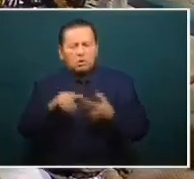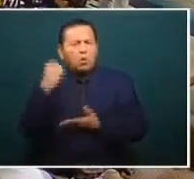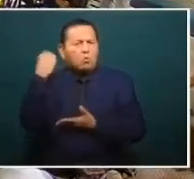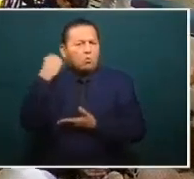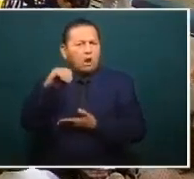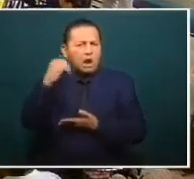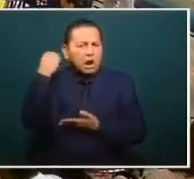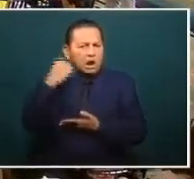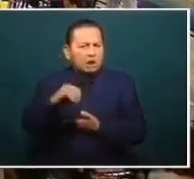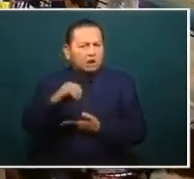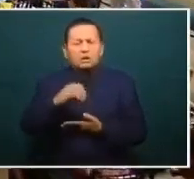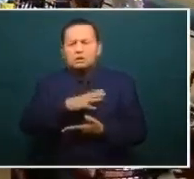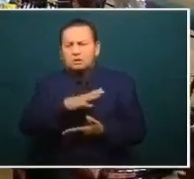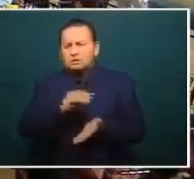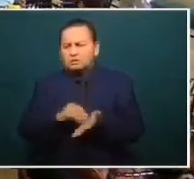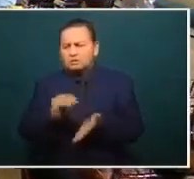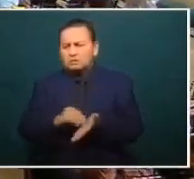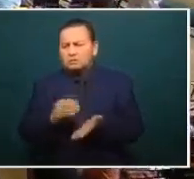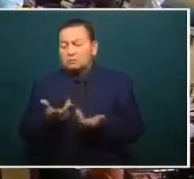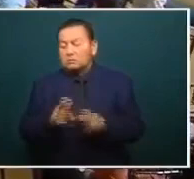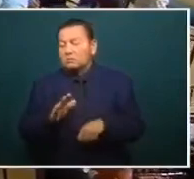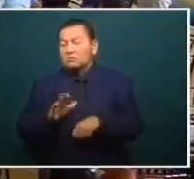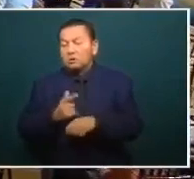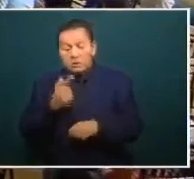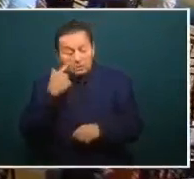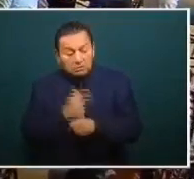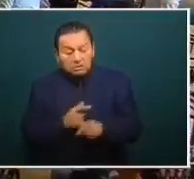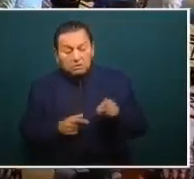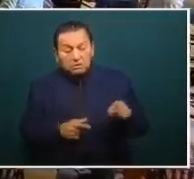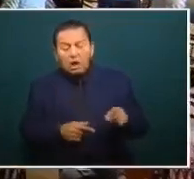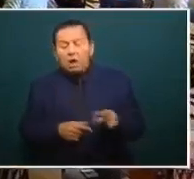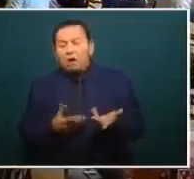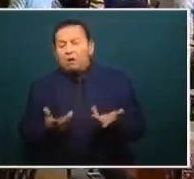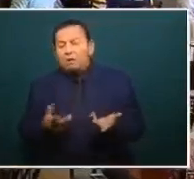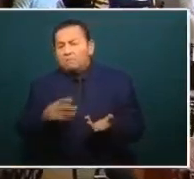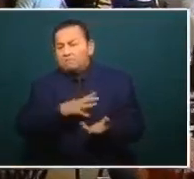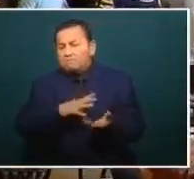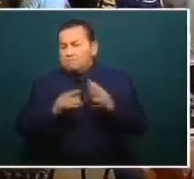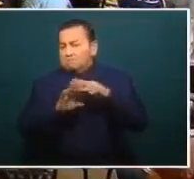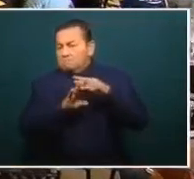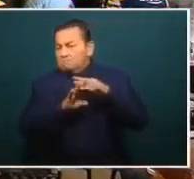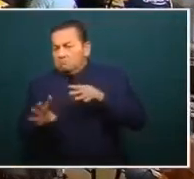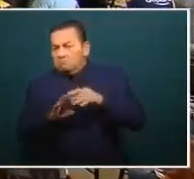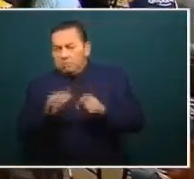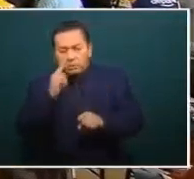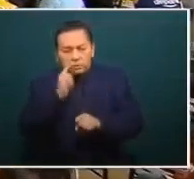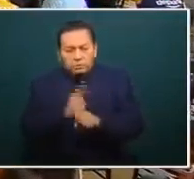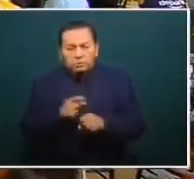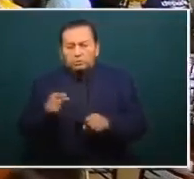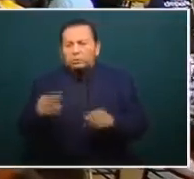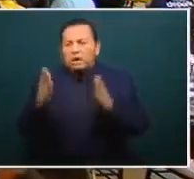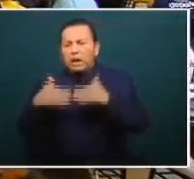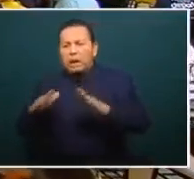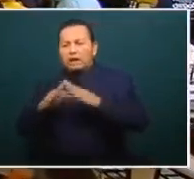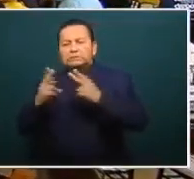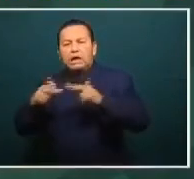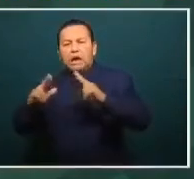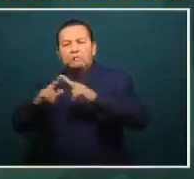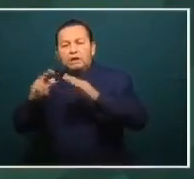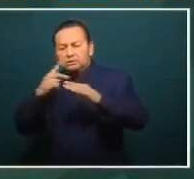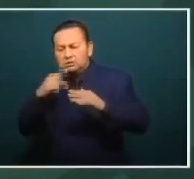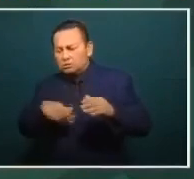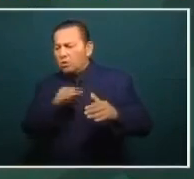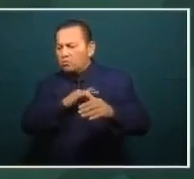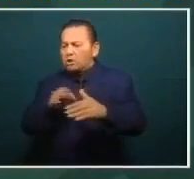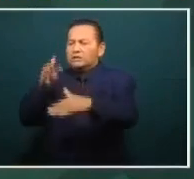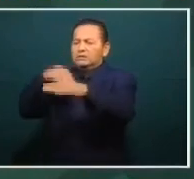and here in the state no of se les Veracruz, puede in tener Oaxaca, en los albergues because